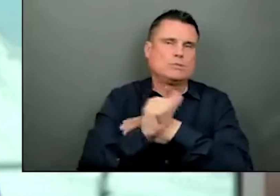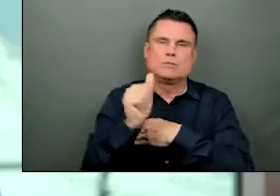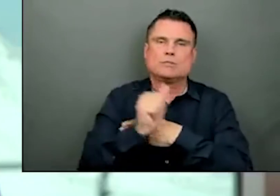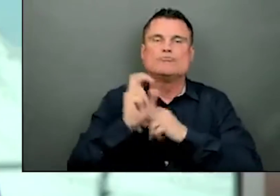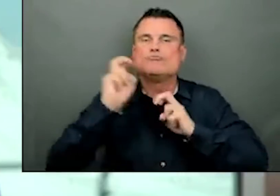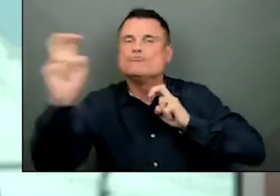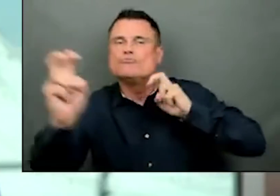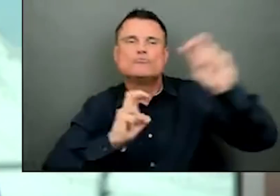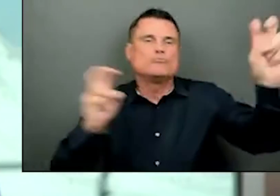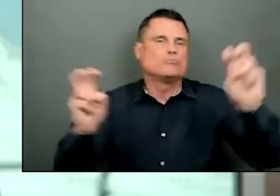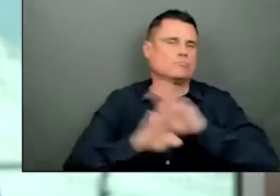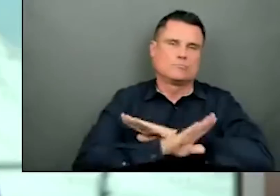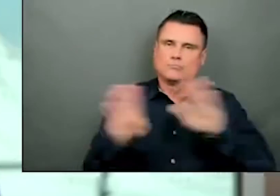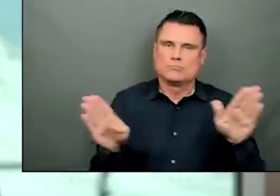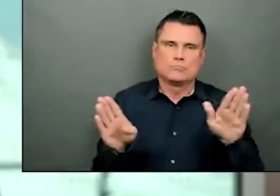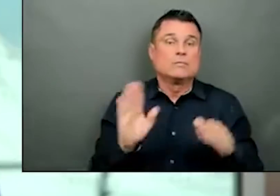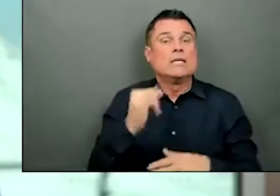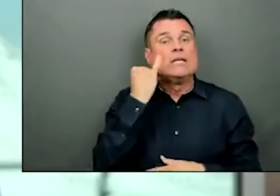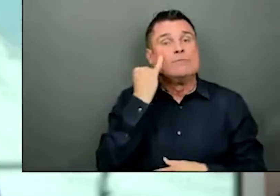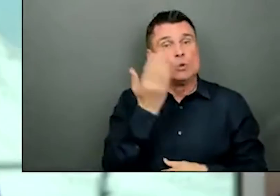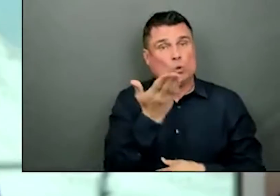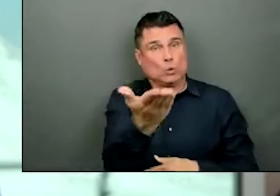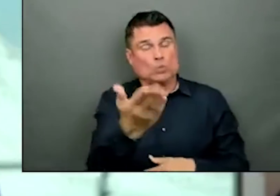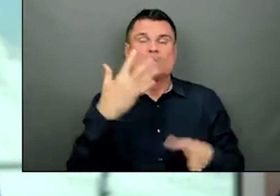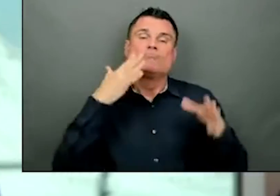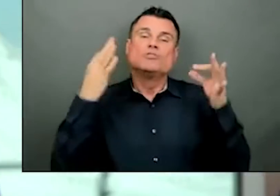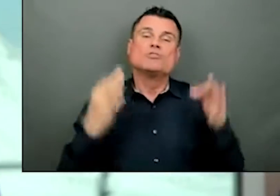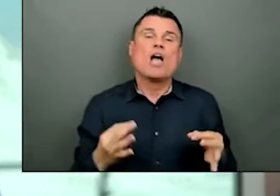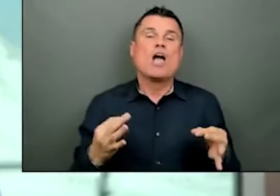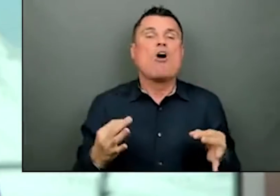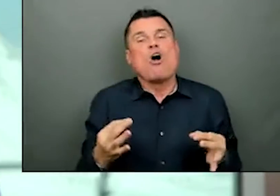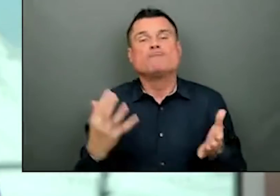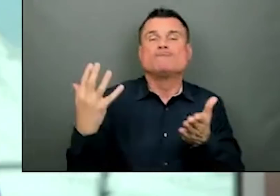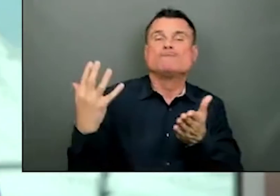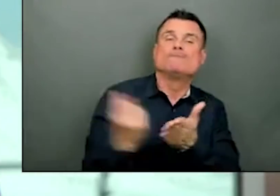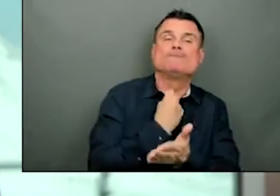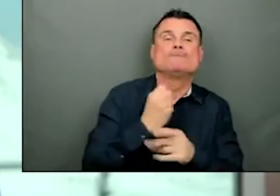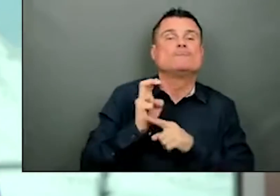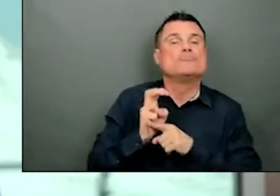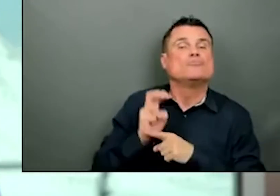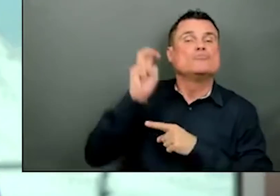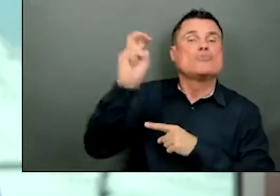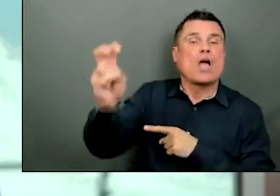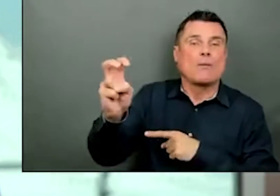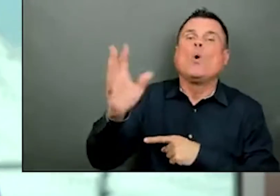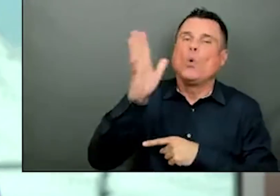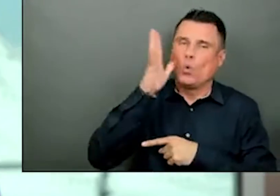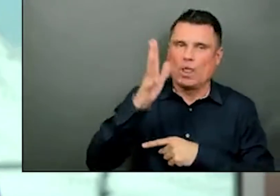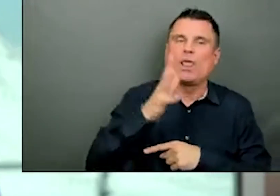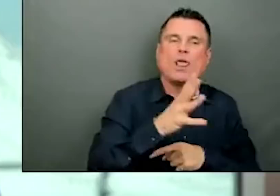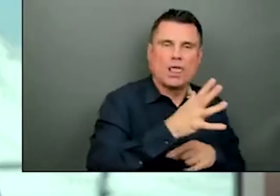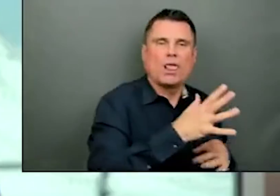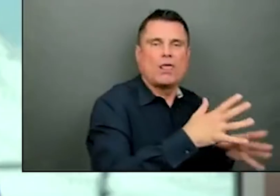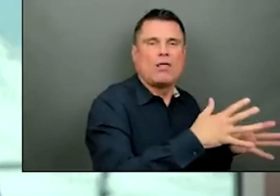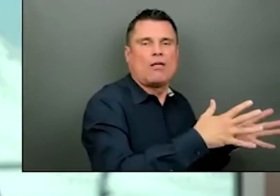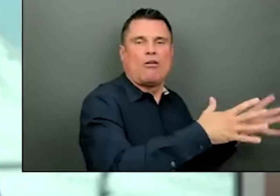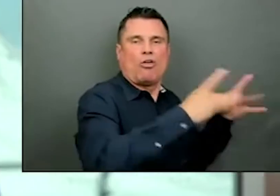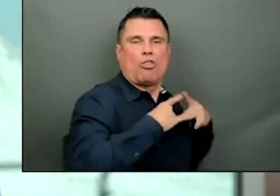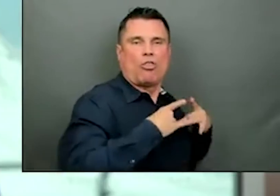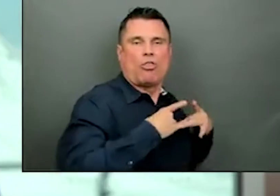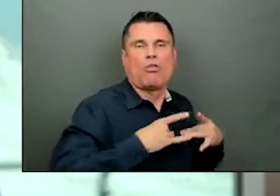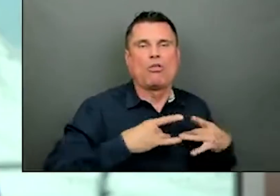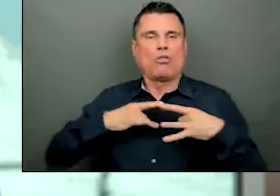coming, and we take it home from where we have been. So if you are in doubt at all this